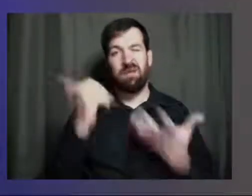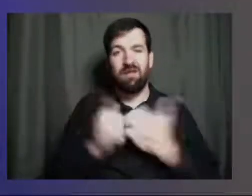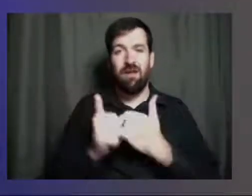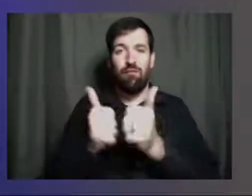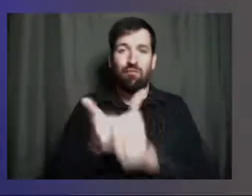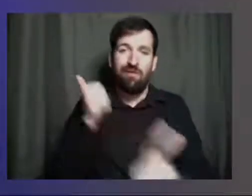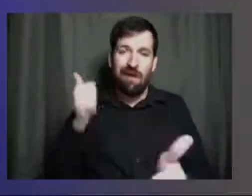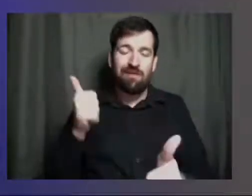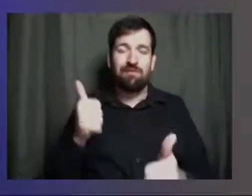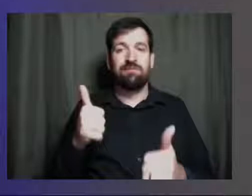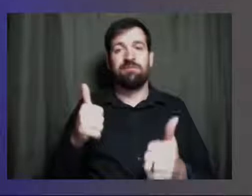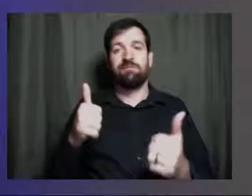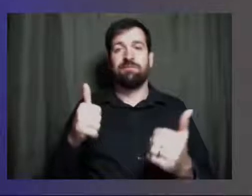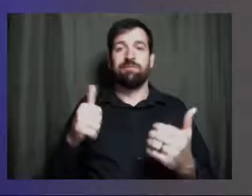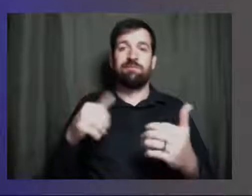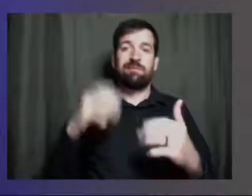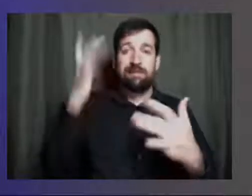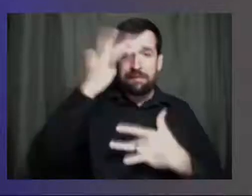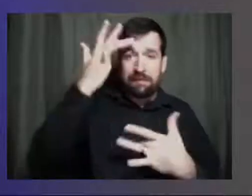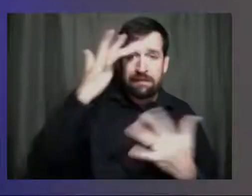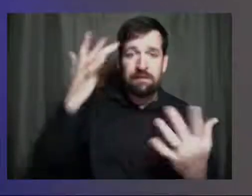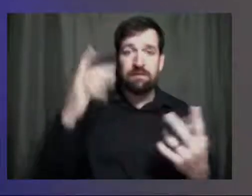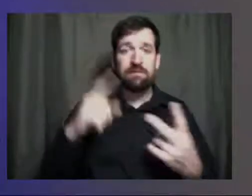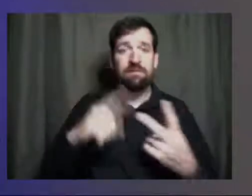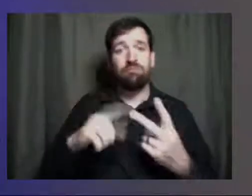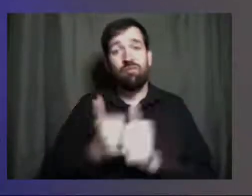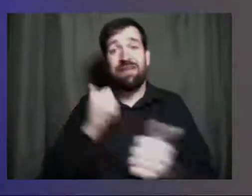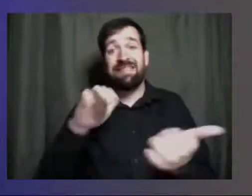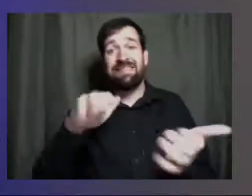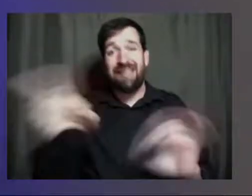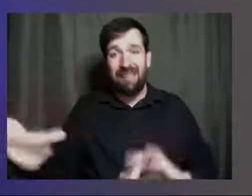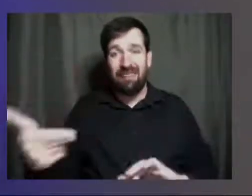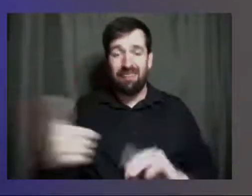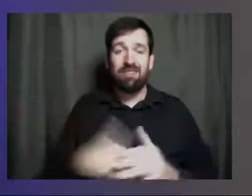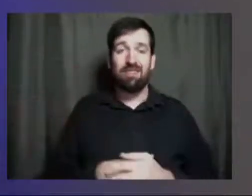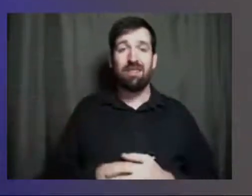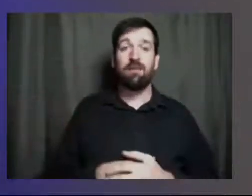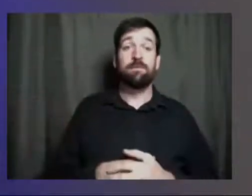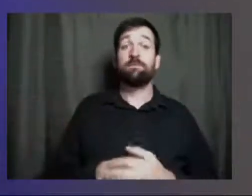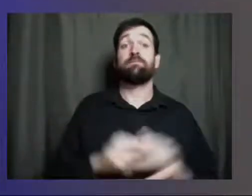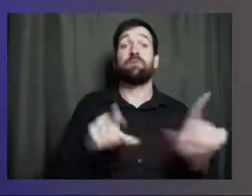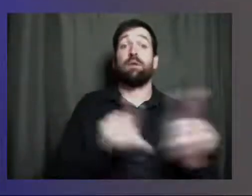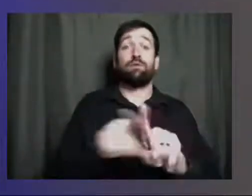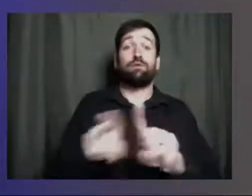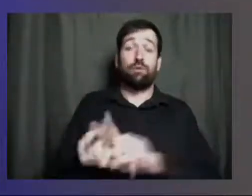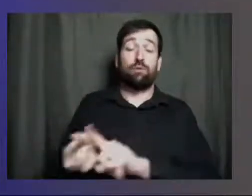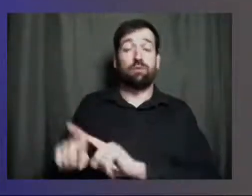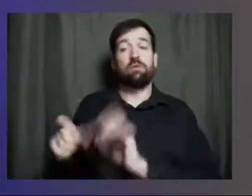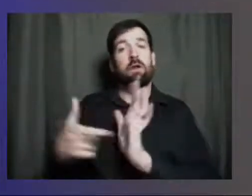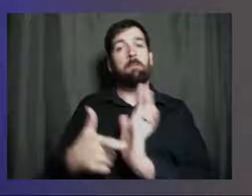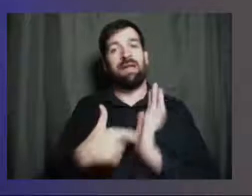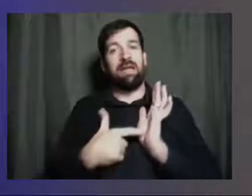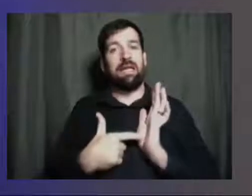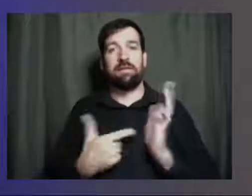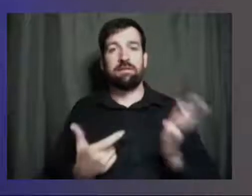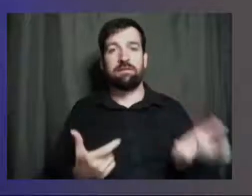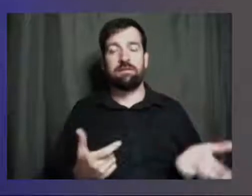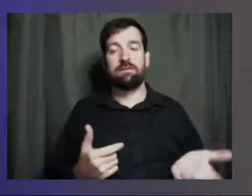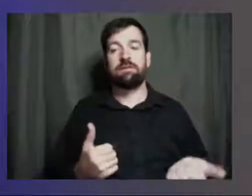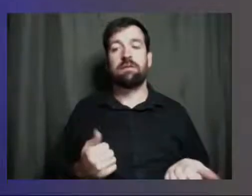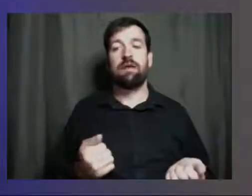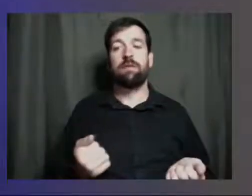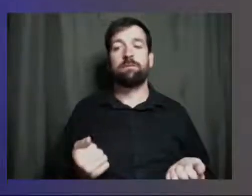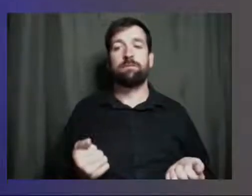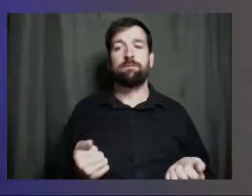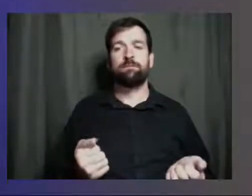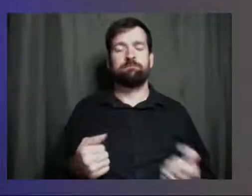from the disease. And I also echo that I think that the mandates have not. I don't know